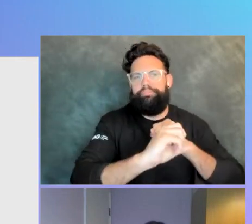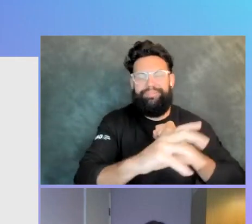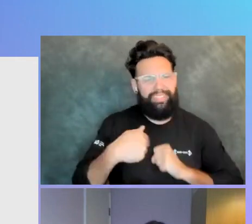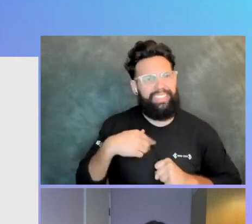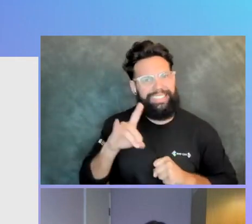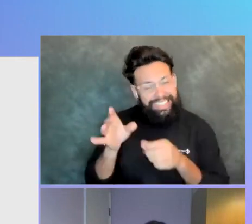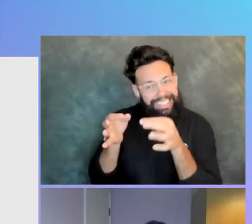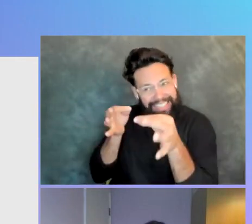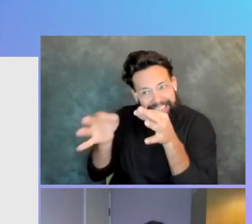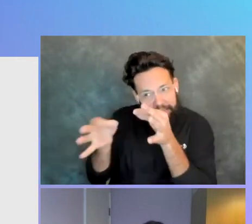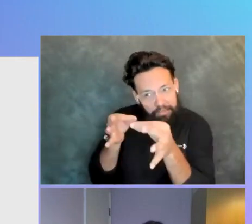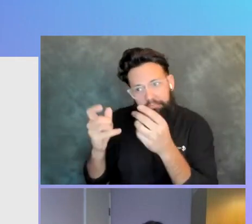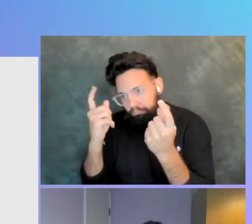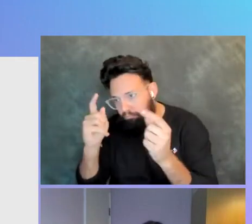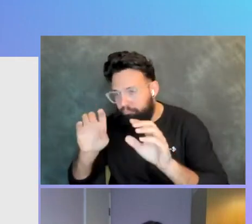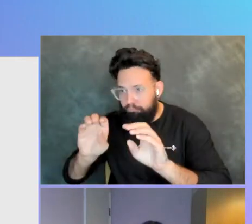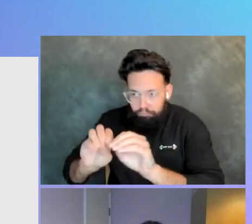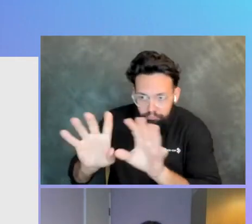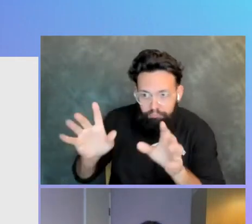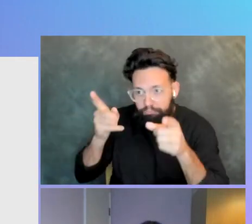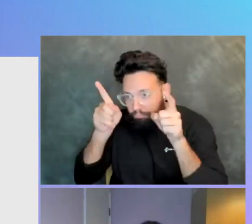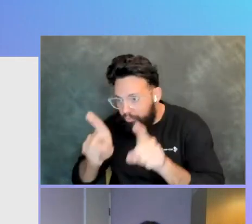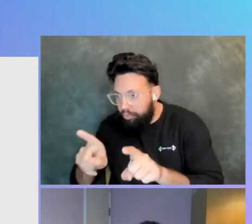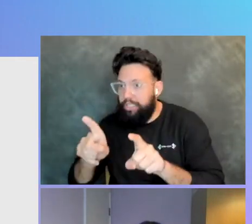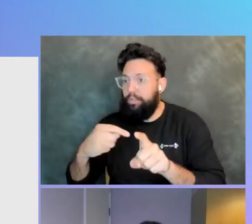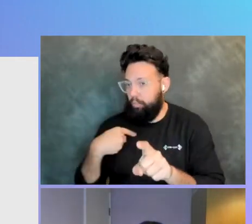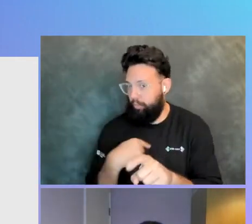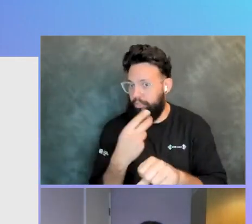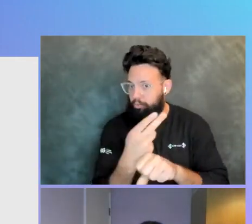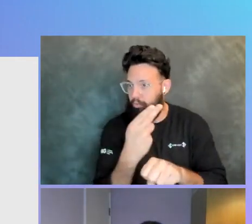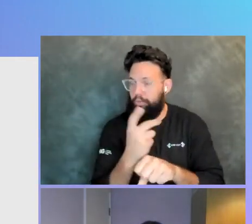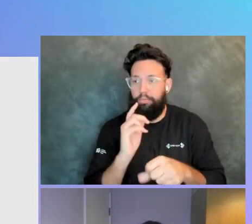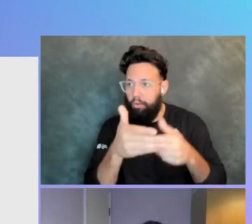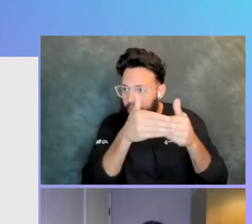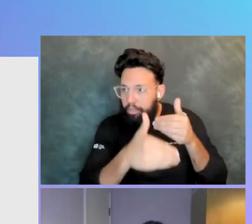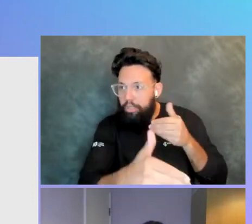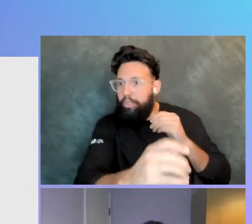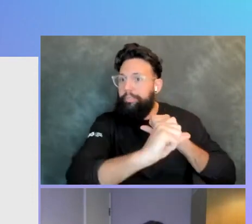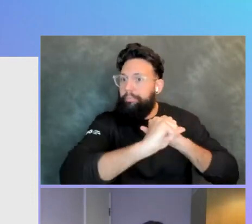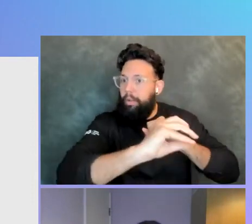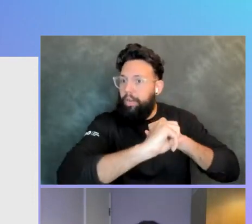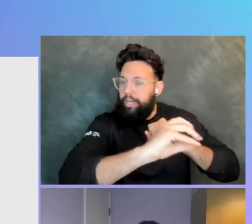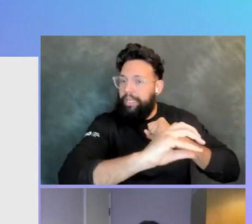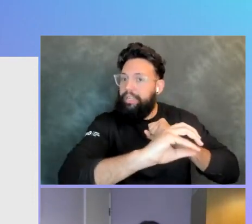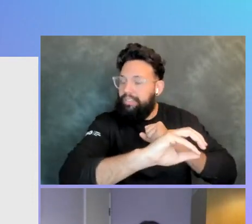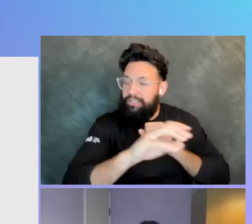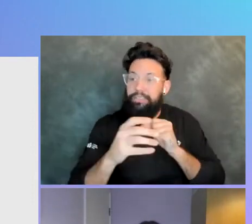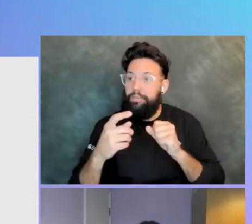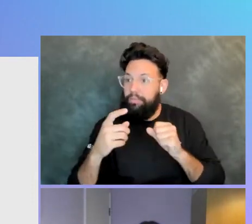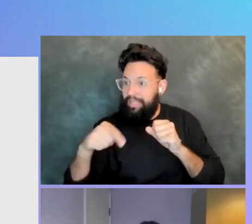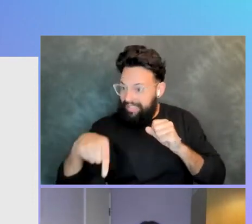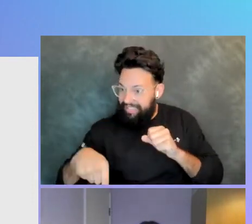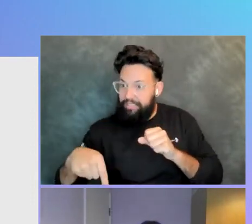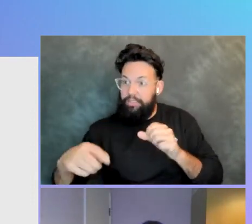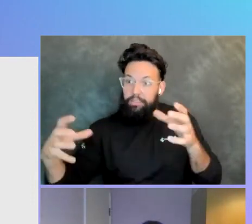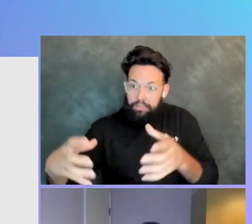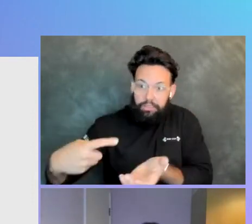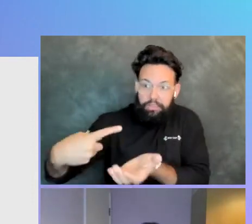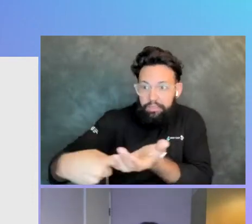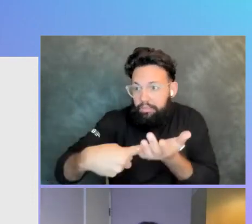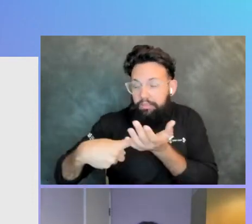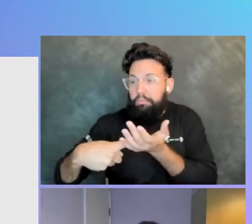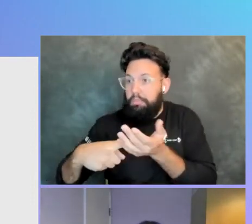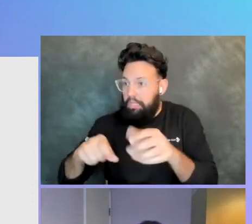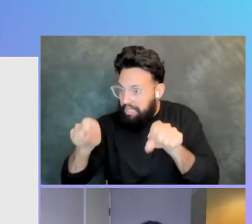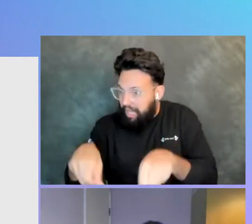went back and asked him his explicit consent to use the session recording in this context of this talk, because the